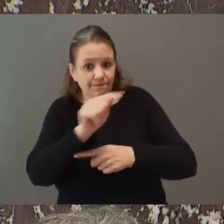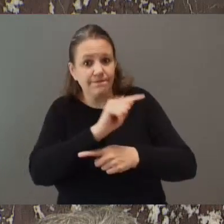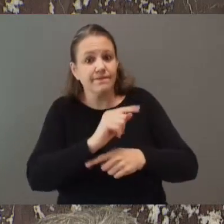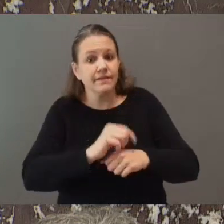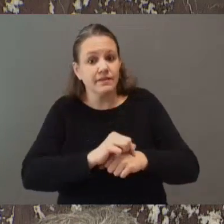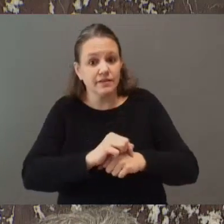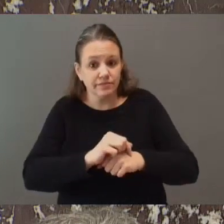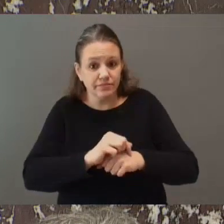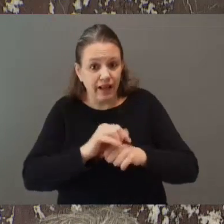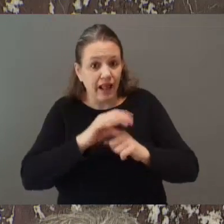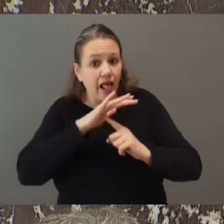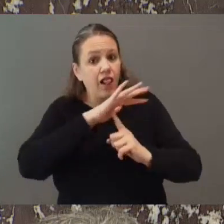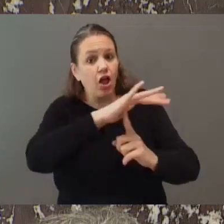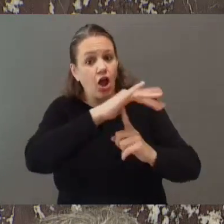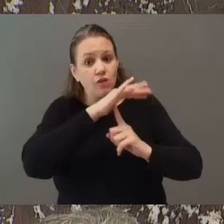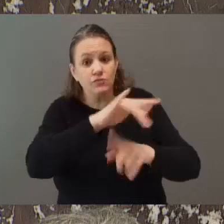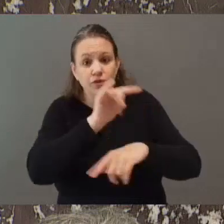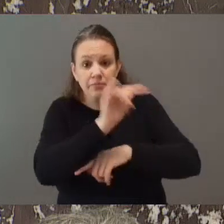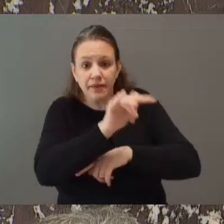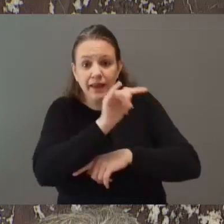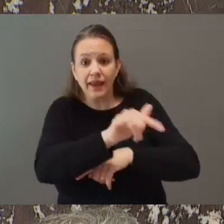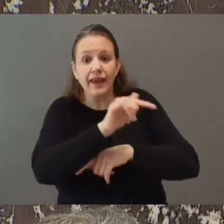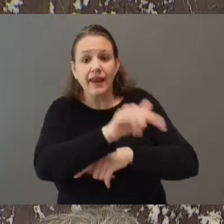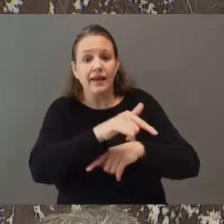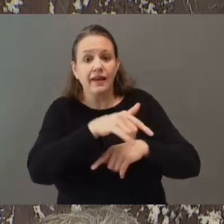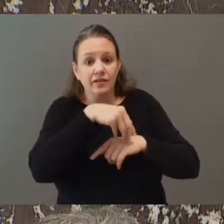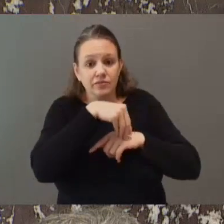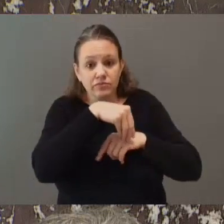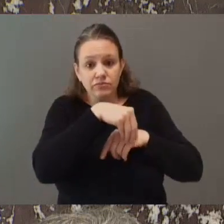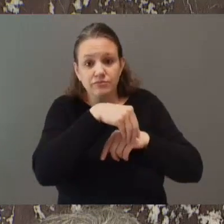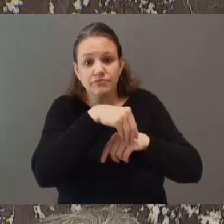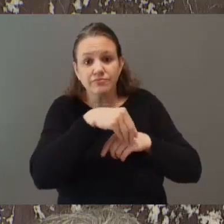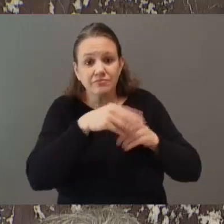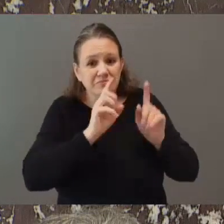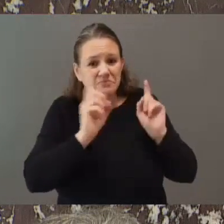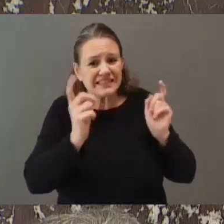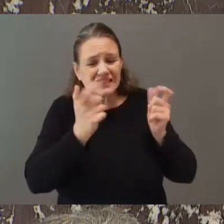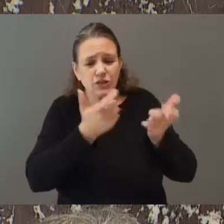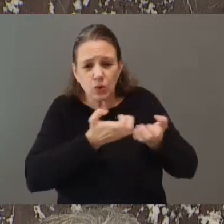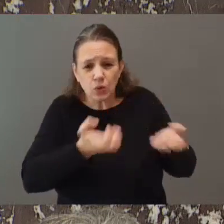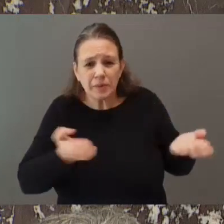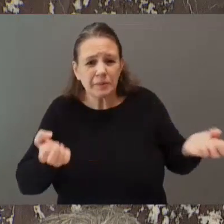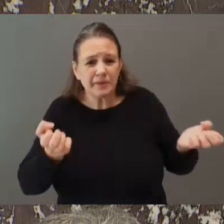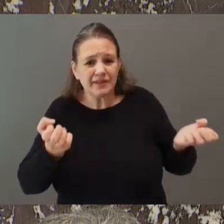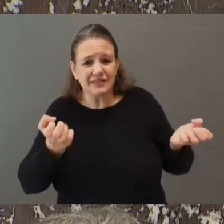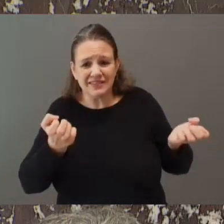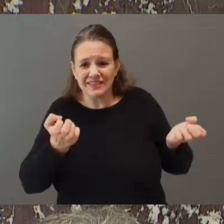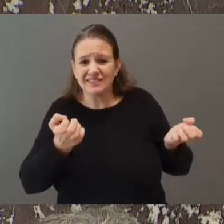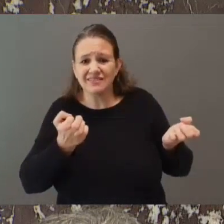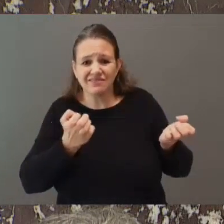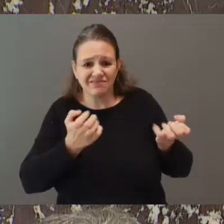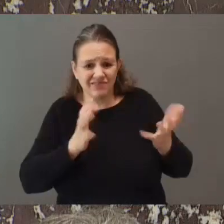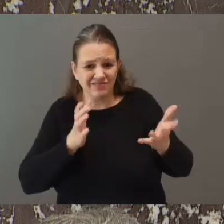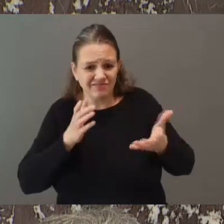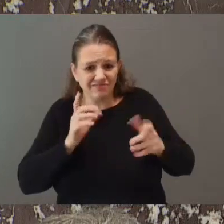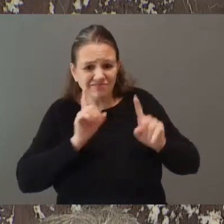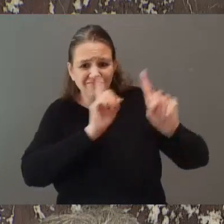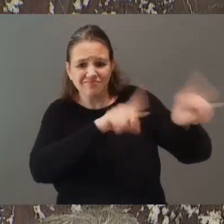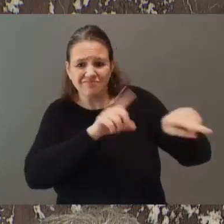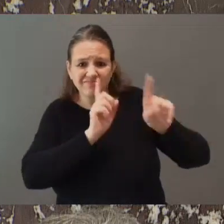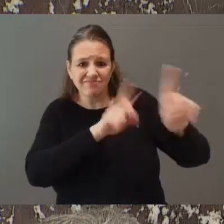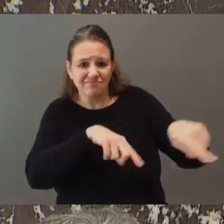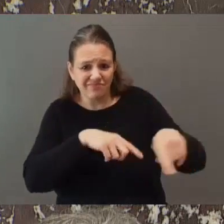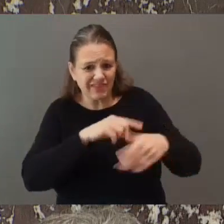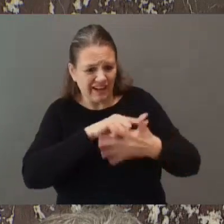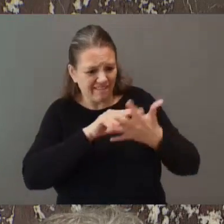crews with heavy equipment. They are doing their utmost. I'm incredibly grateful to the servicemen and women of the BC Wildfire Service and